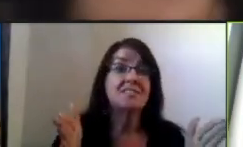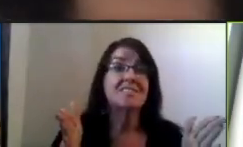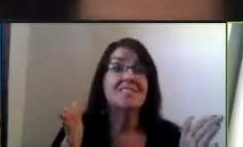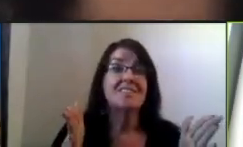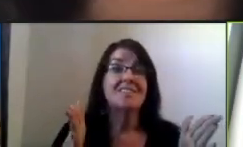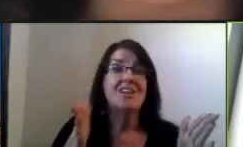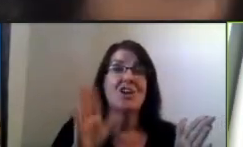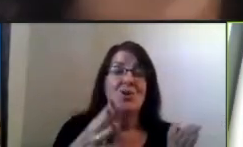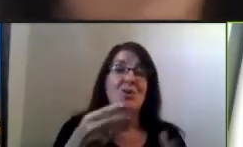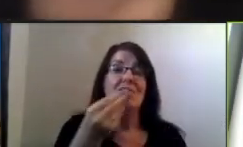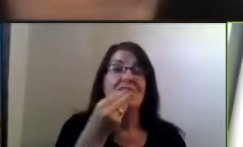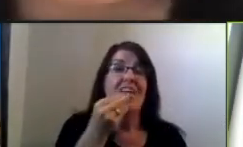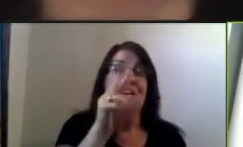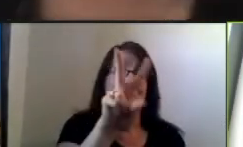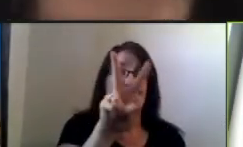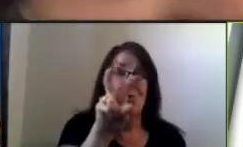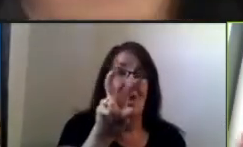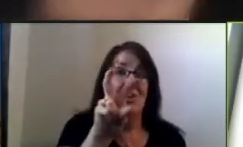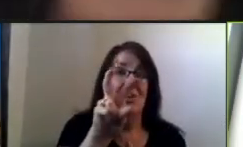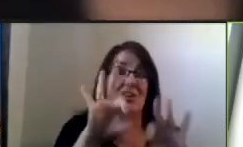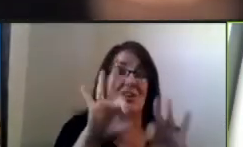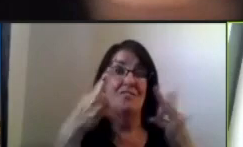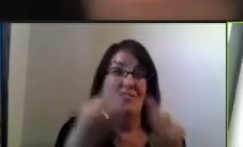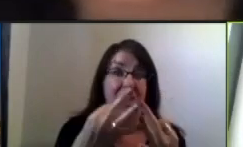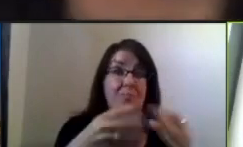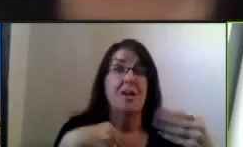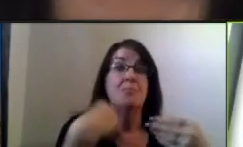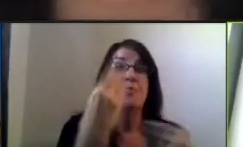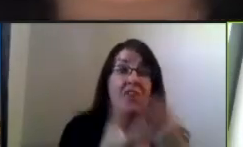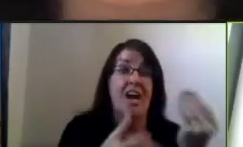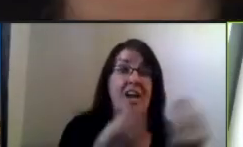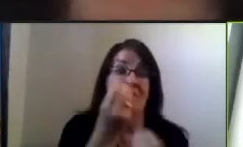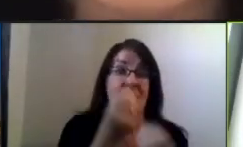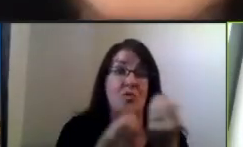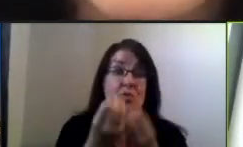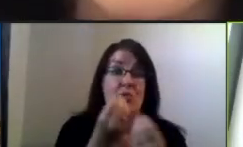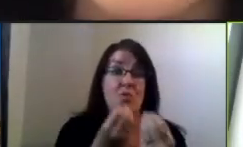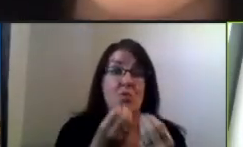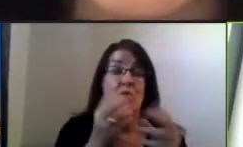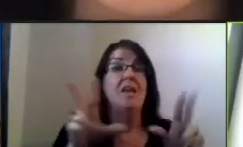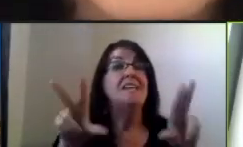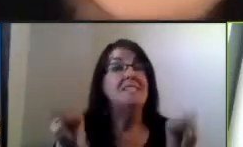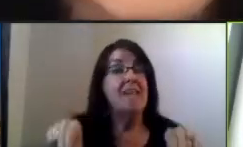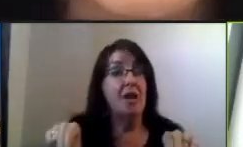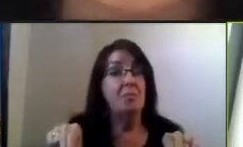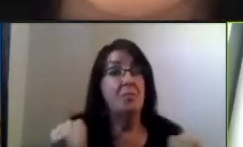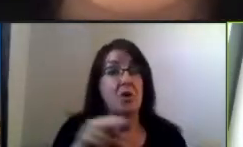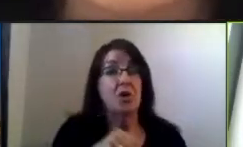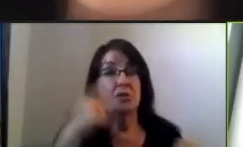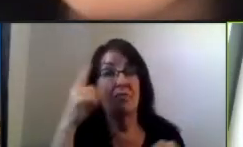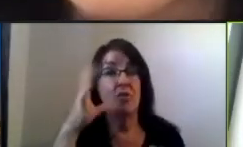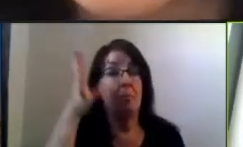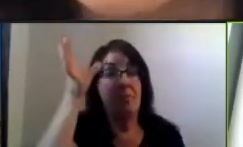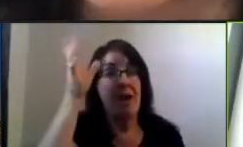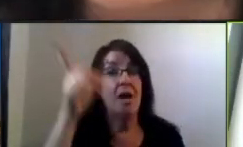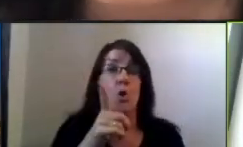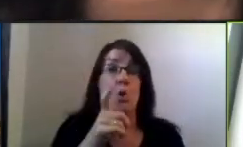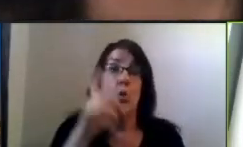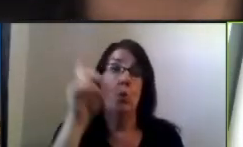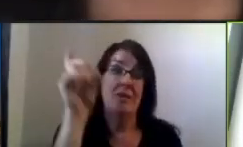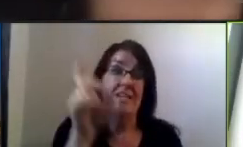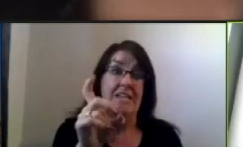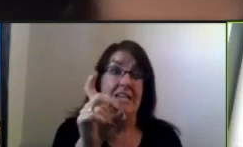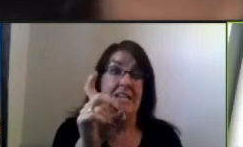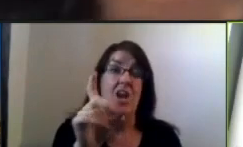around 200 families already with providing groceries. We're also providing diapers for parents who are in need. And